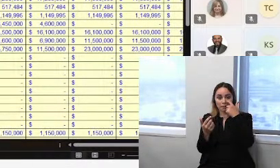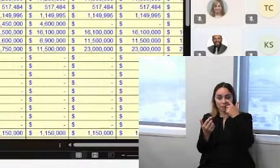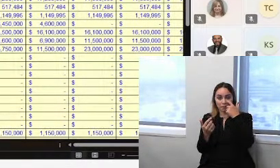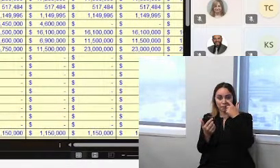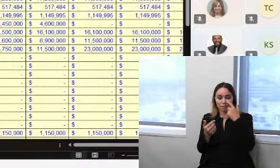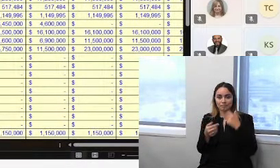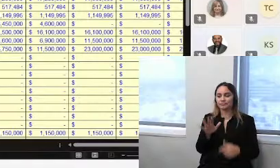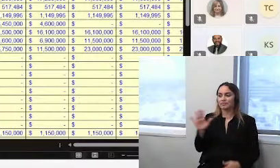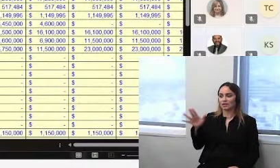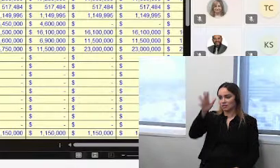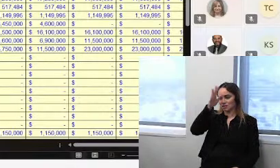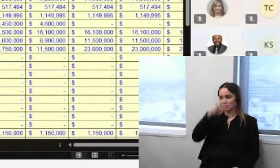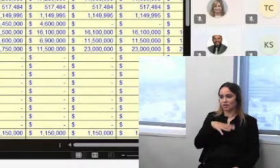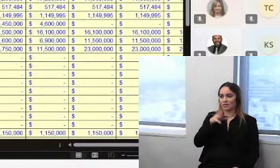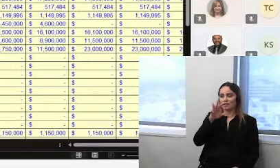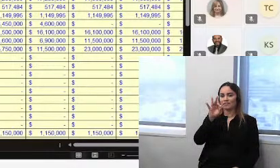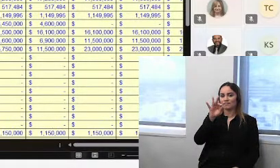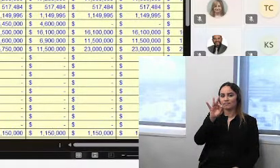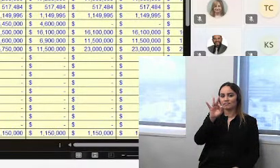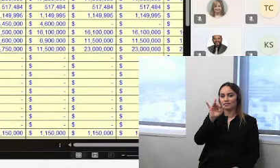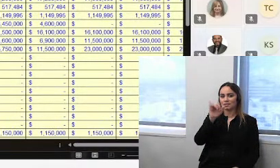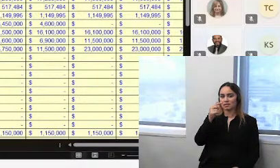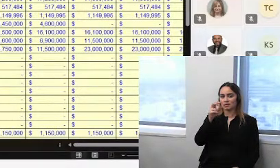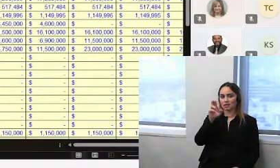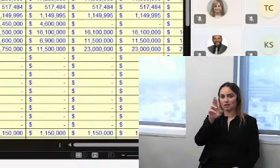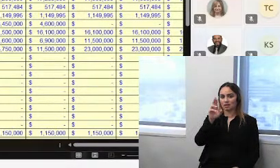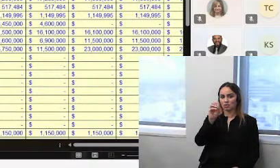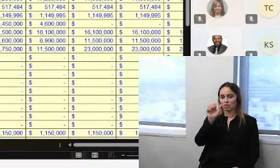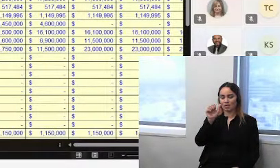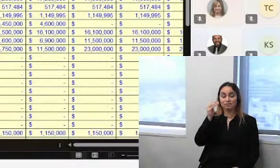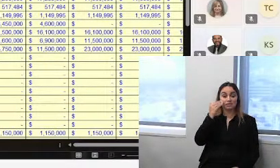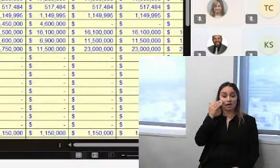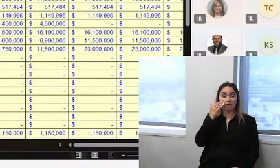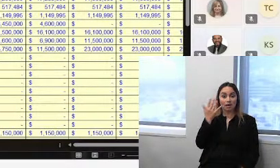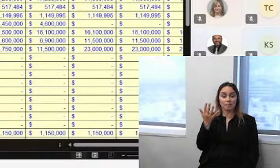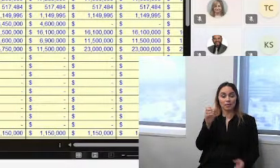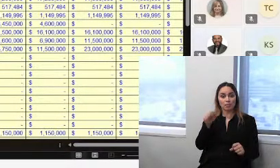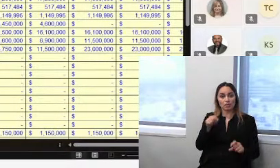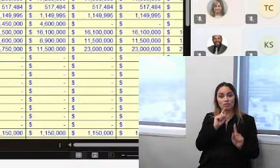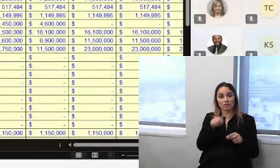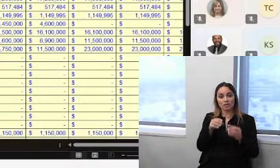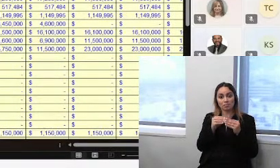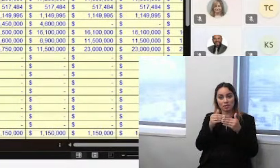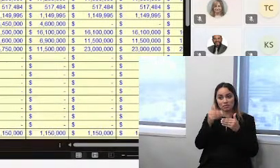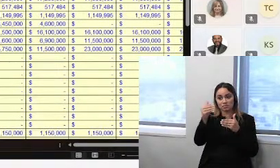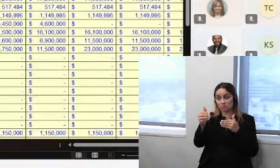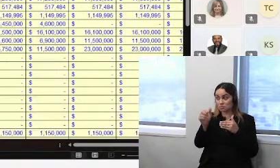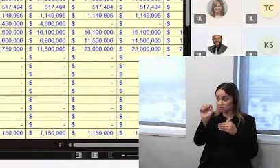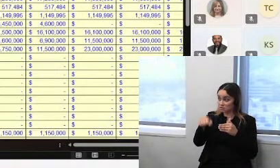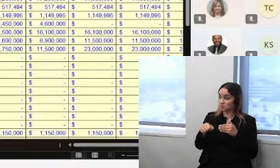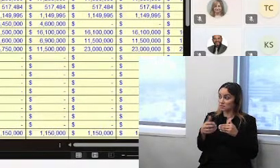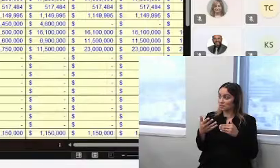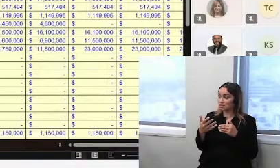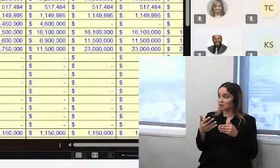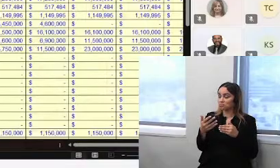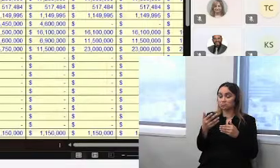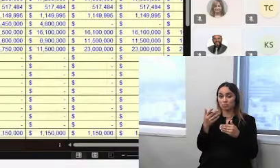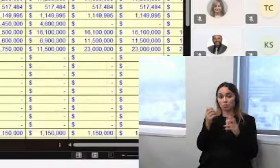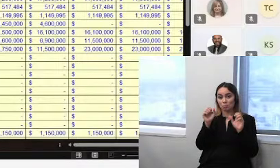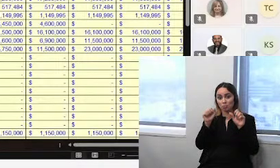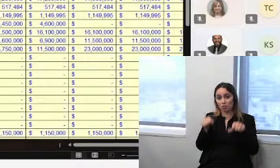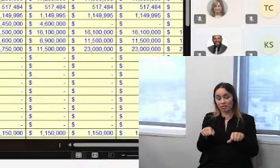knows about and can get back to us on? Is that the answer? Yes? Yes. Okay, would you kindly consider doing so? And when you're ready